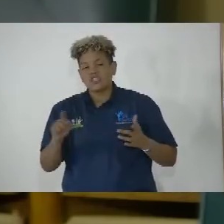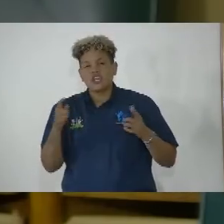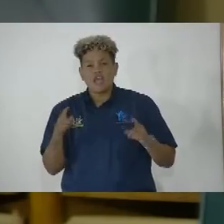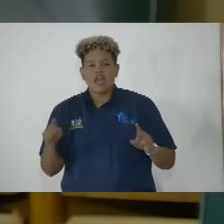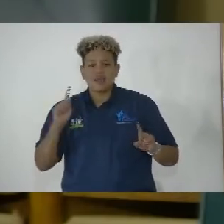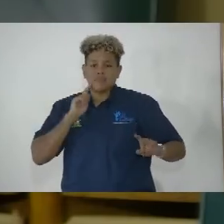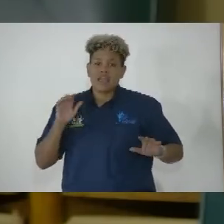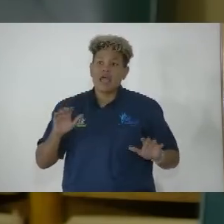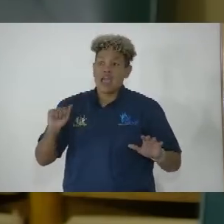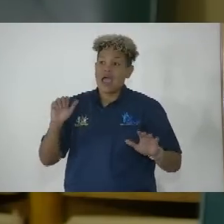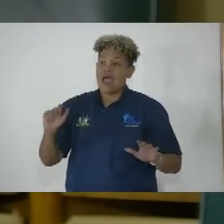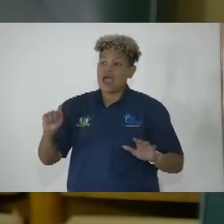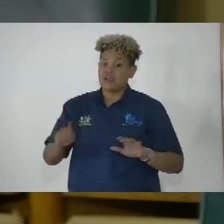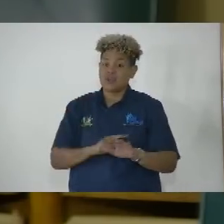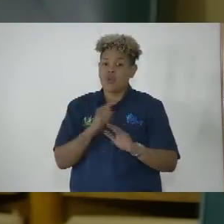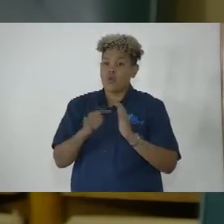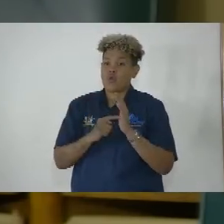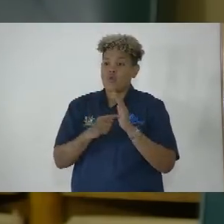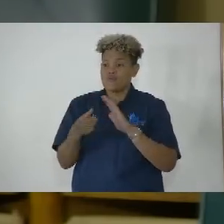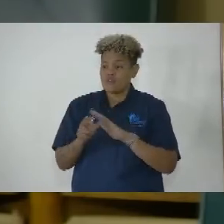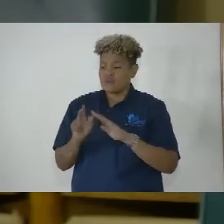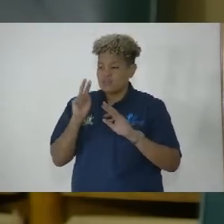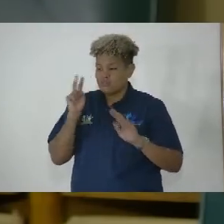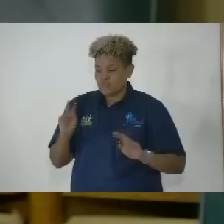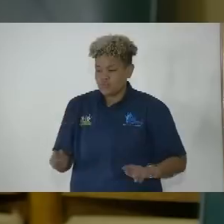Act is long overdue for review.